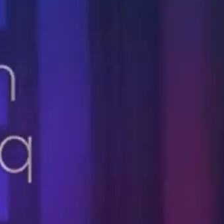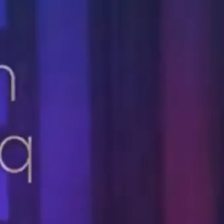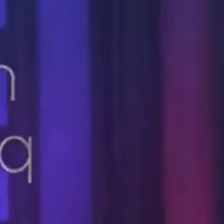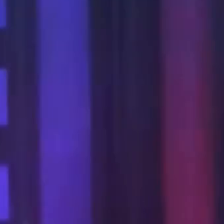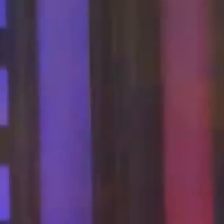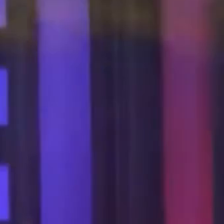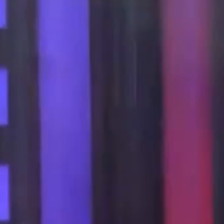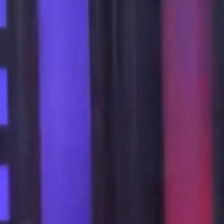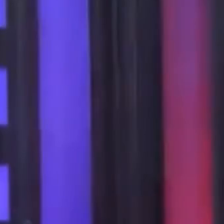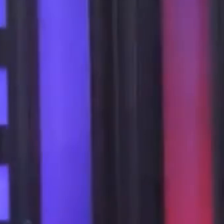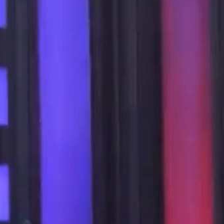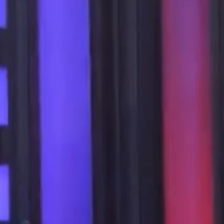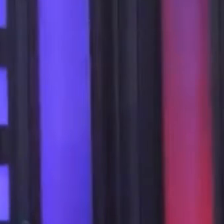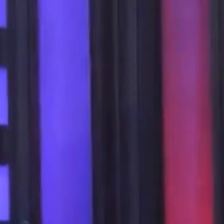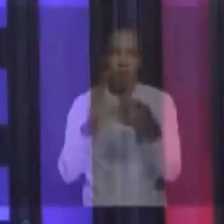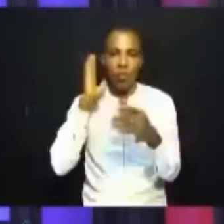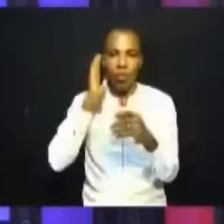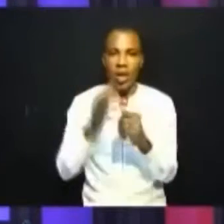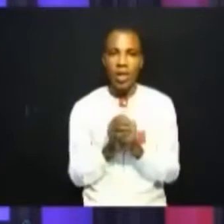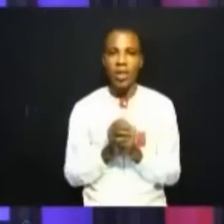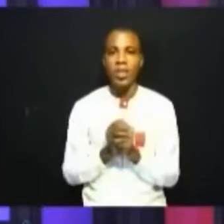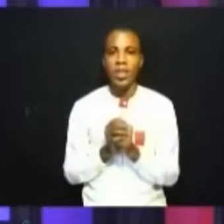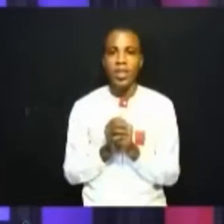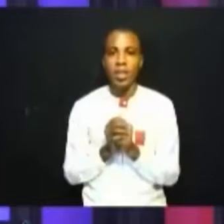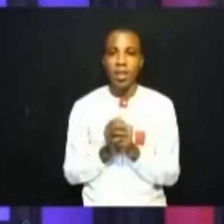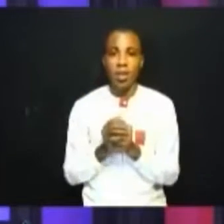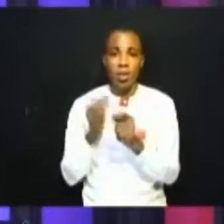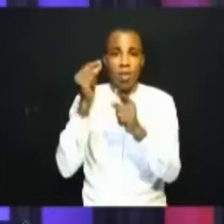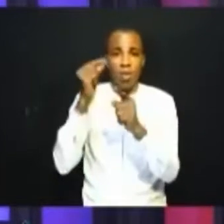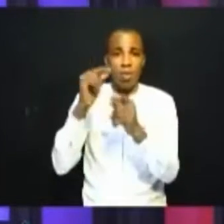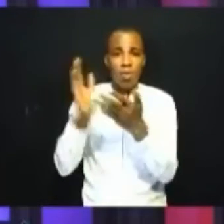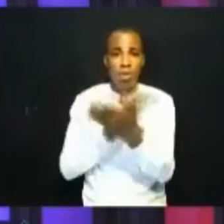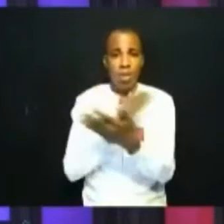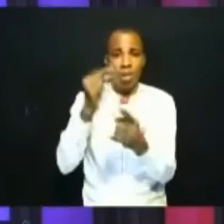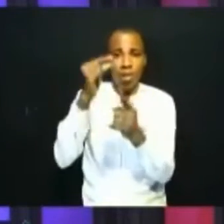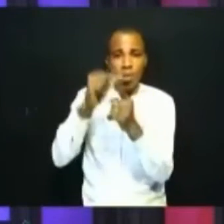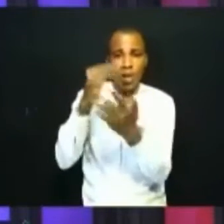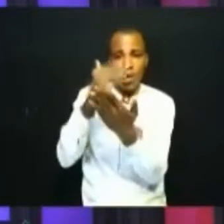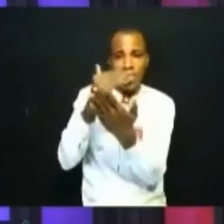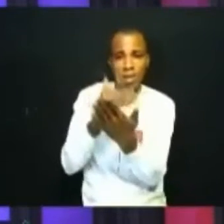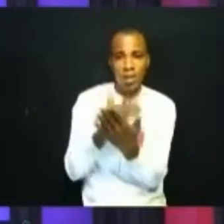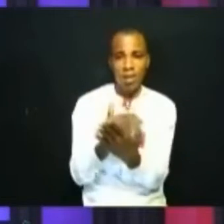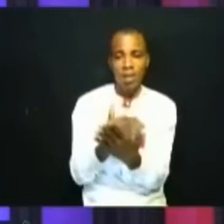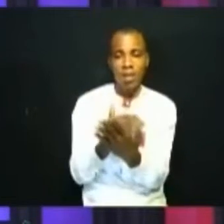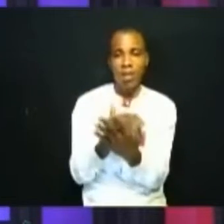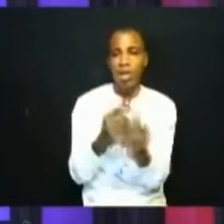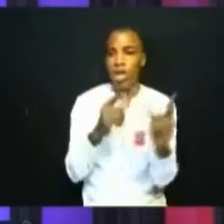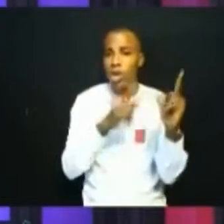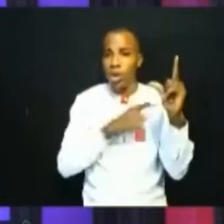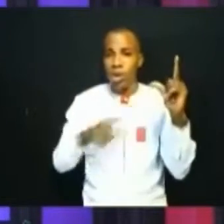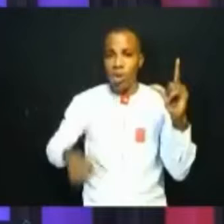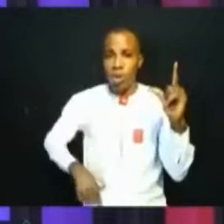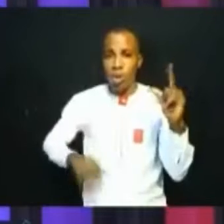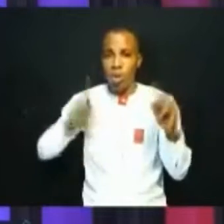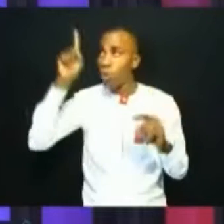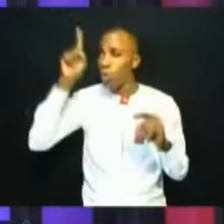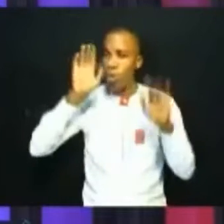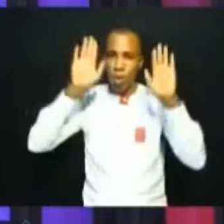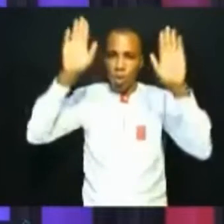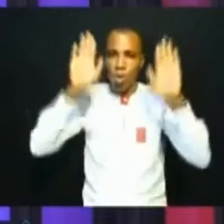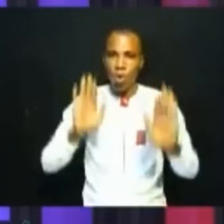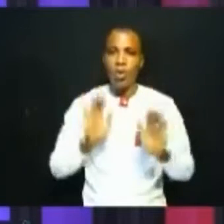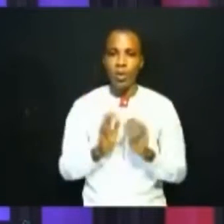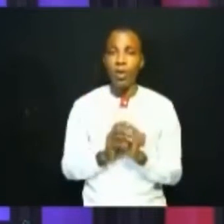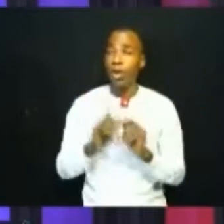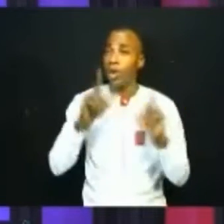in praise unto our God. The lyrics of the song, Awurade ye Owanwani, Awurade